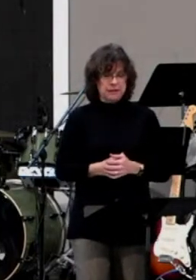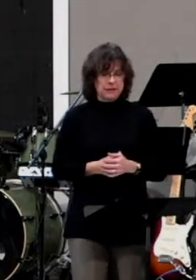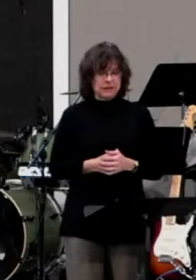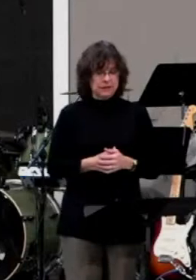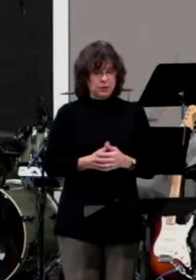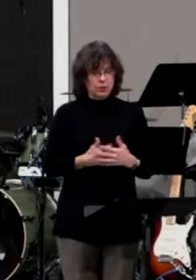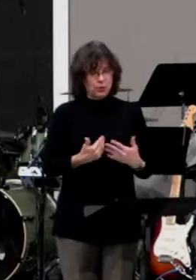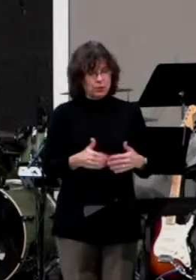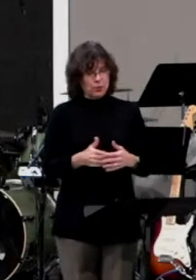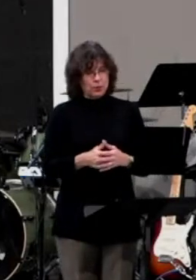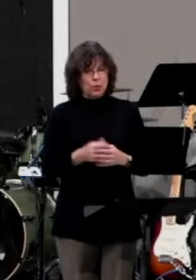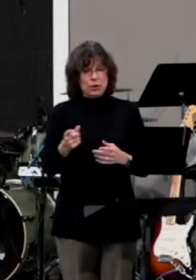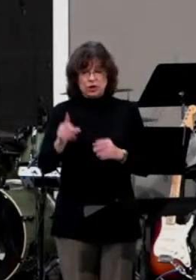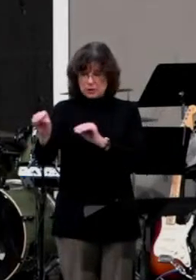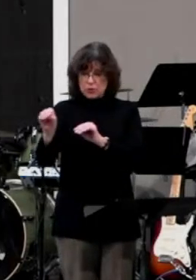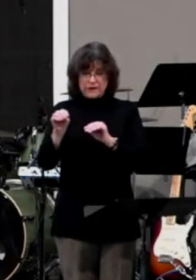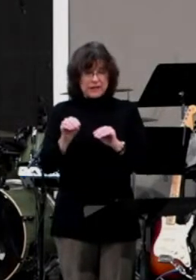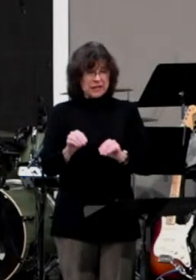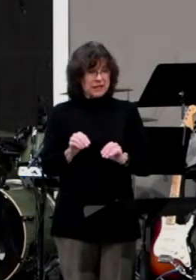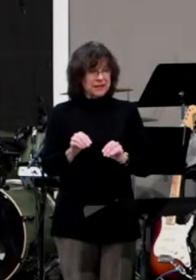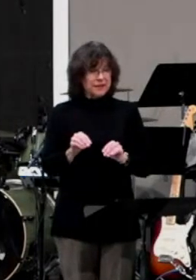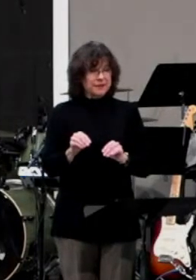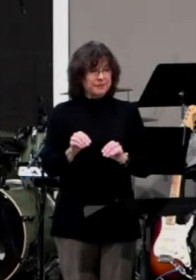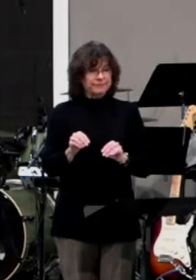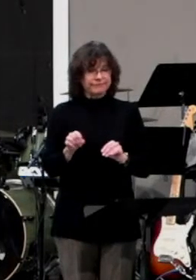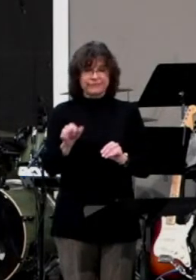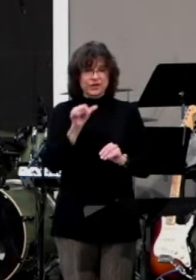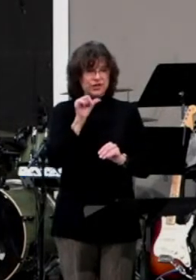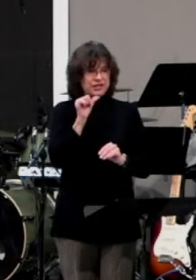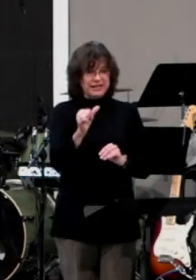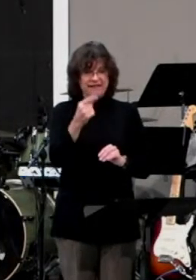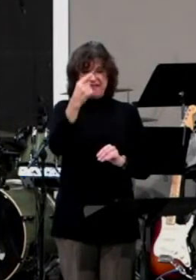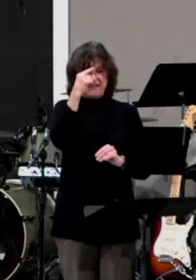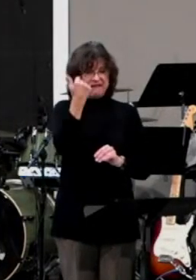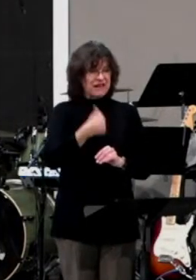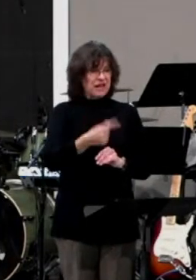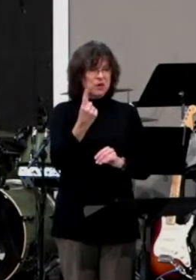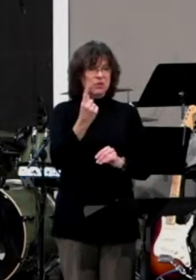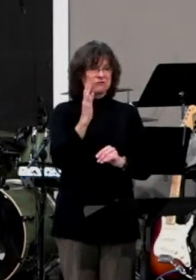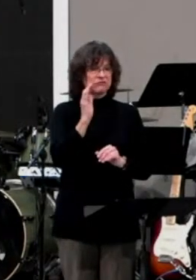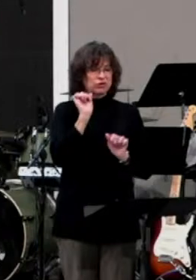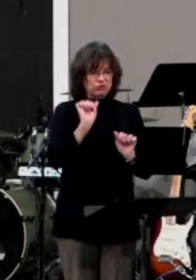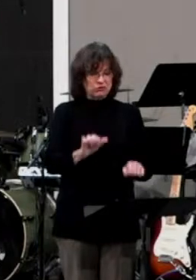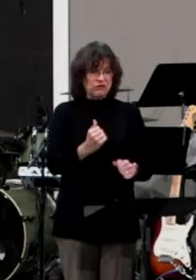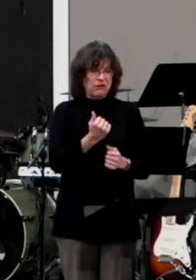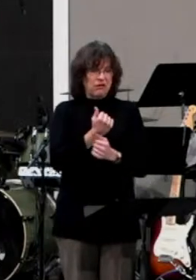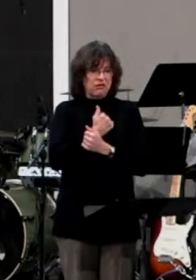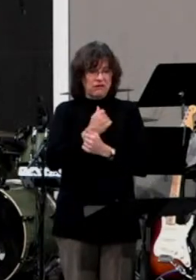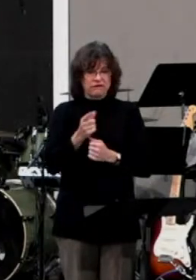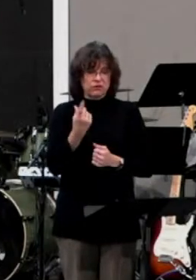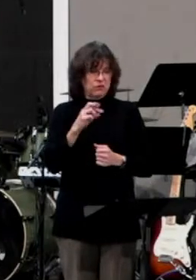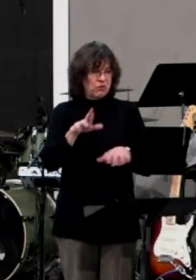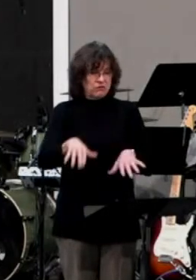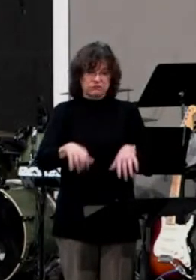When she moved in, she did not think anyone would ever adopt